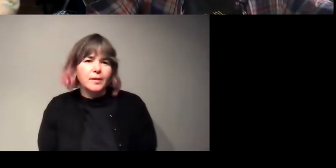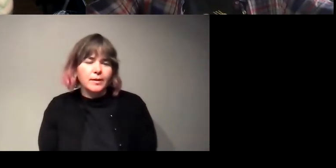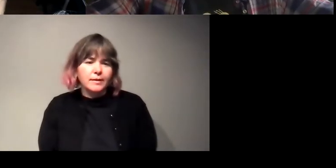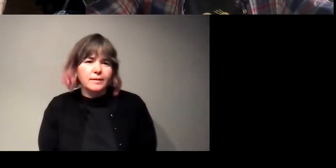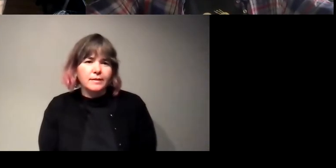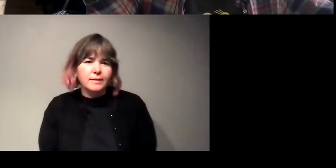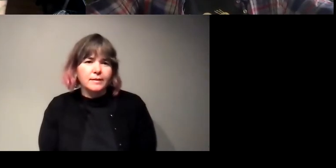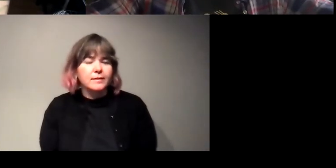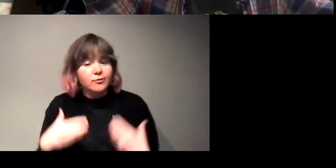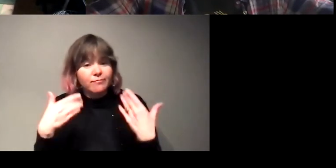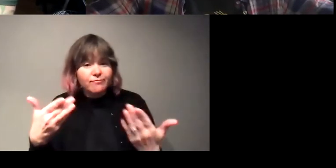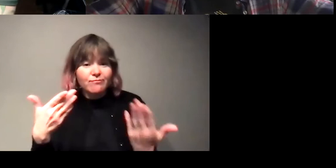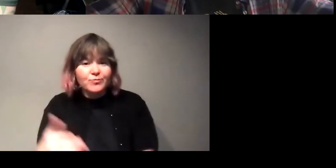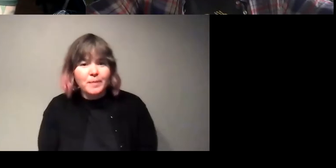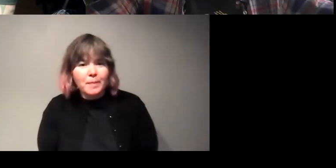Take it away.